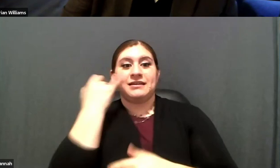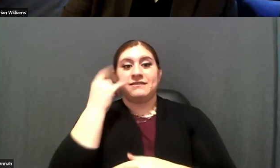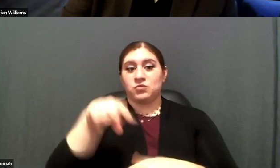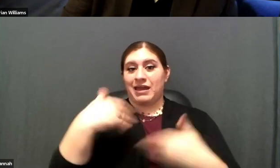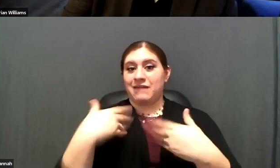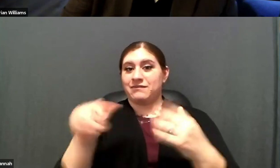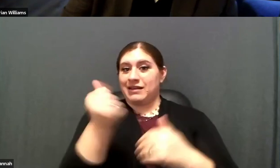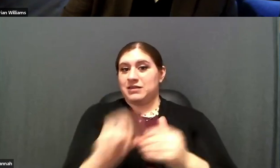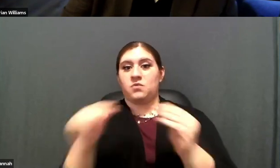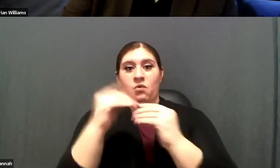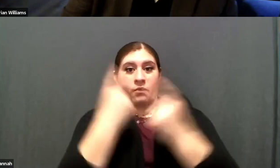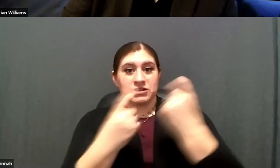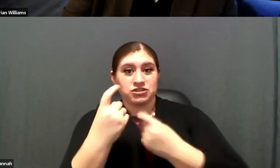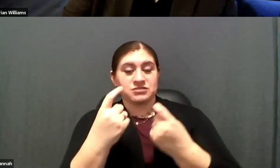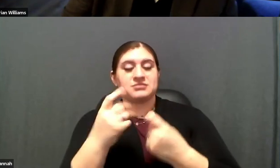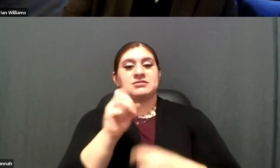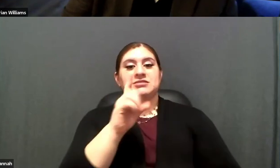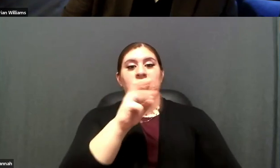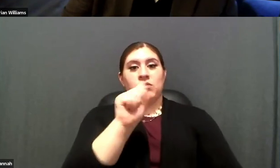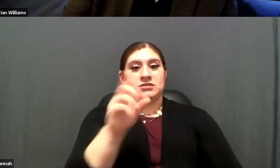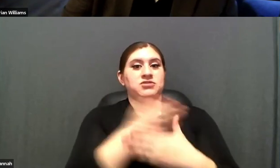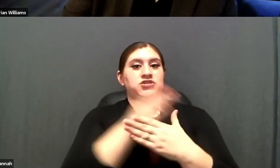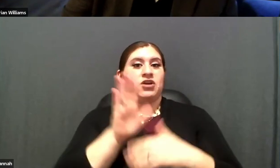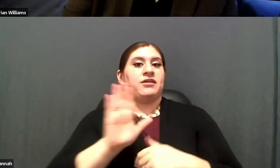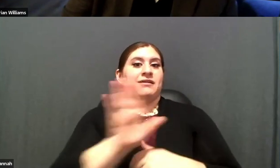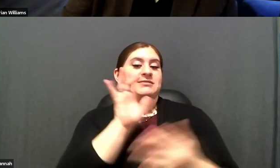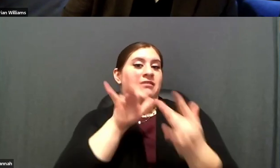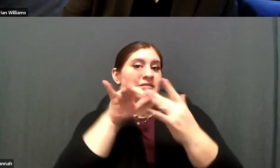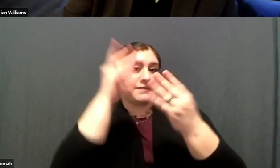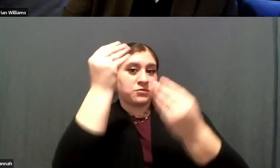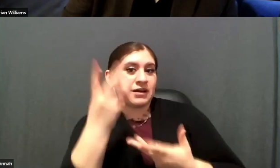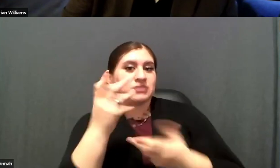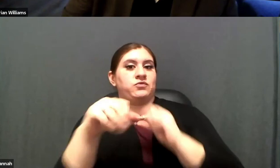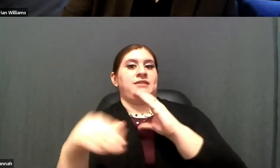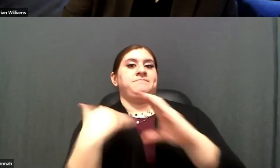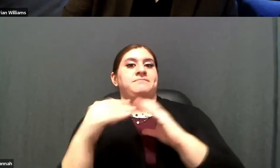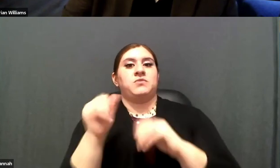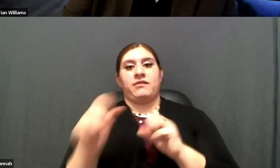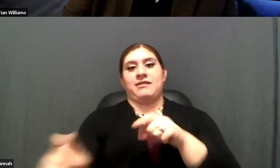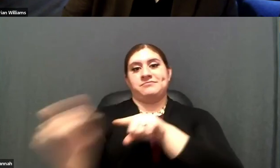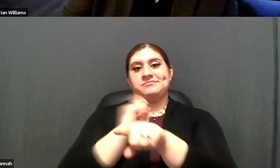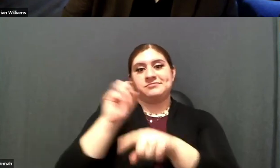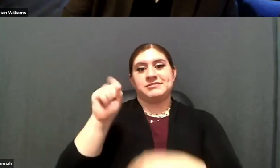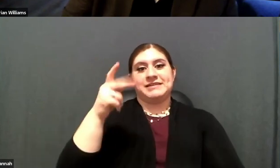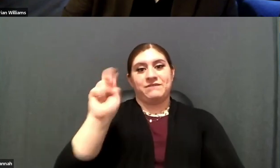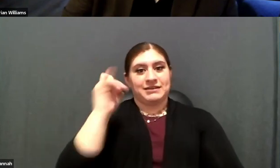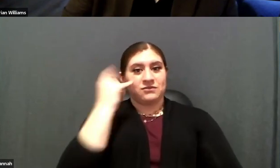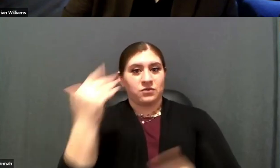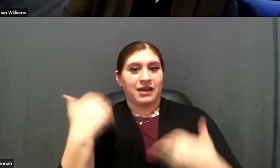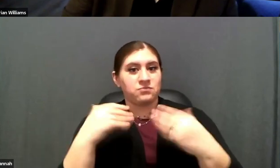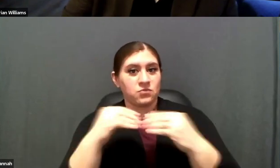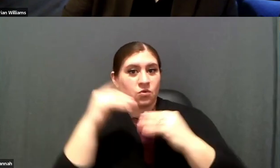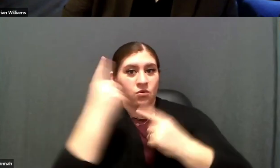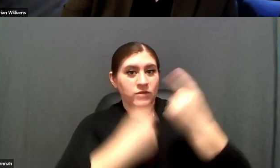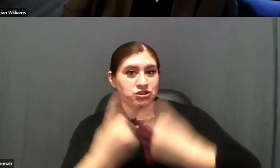any questions that are attending, Dr. Williams shared his contact earlier. You can email him or you can contact Stephanie if you have admissions